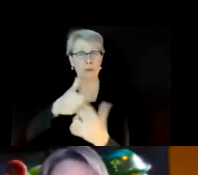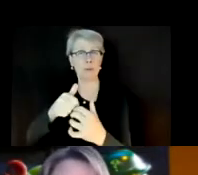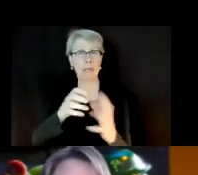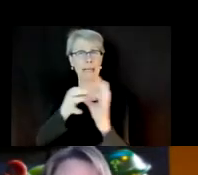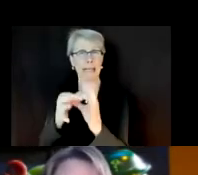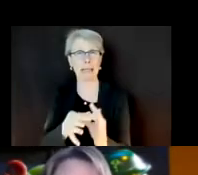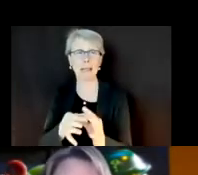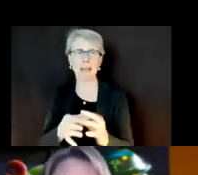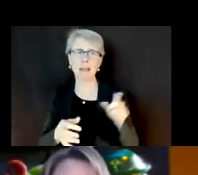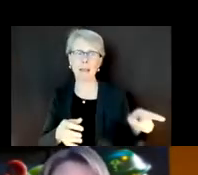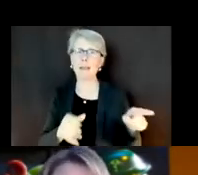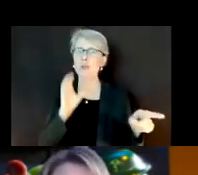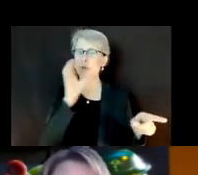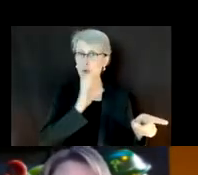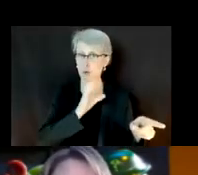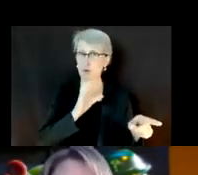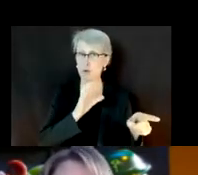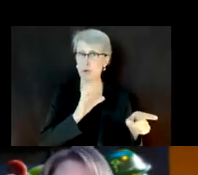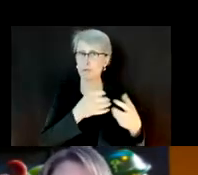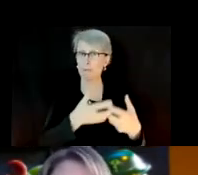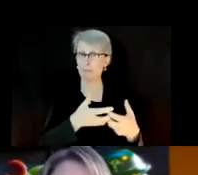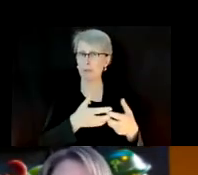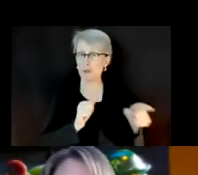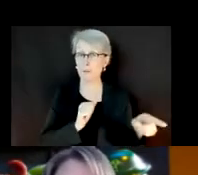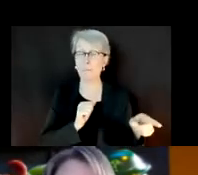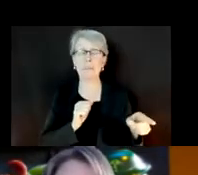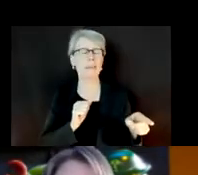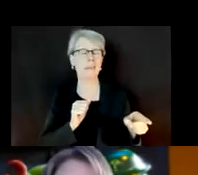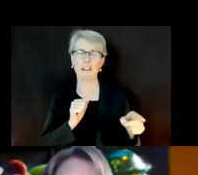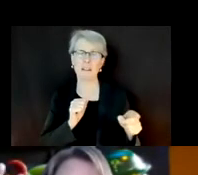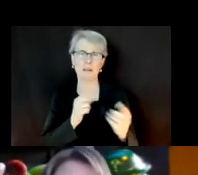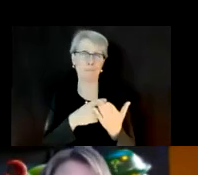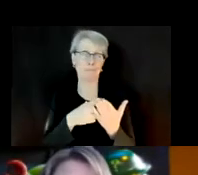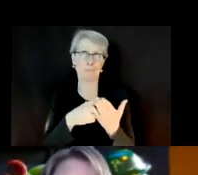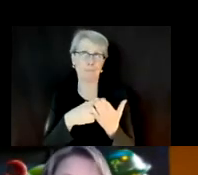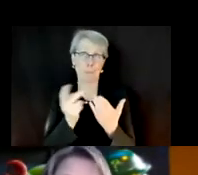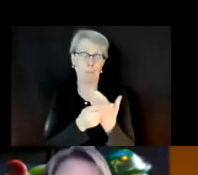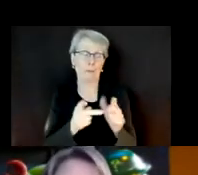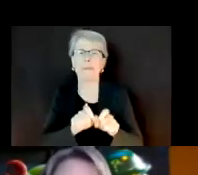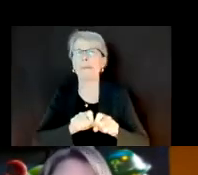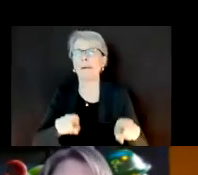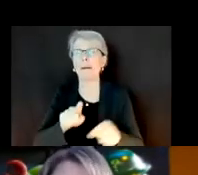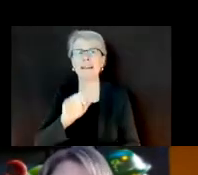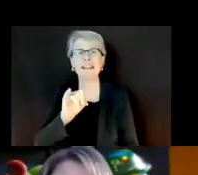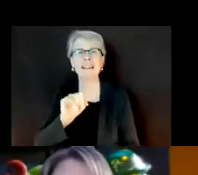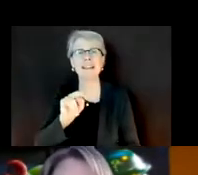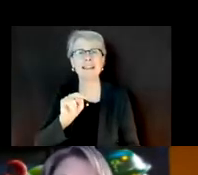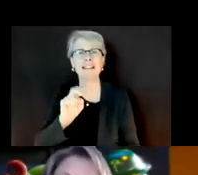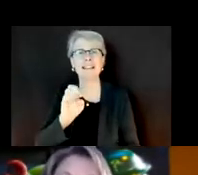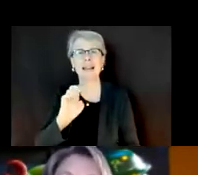search engines, the most basic, they're little programs that they send out. They index content and they follow